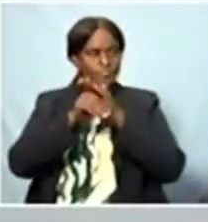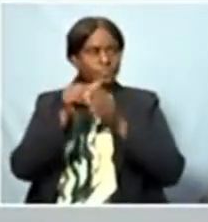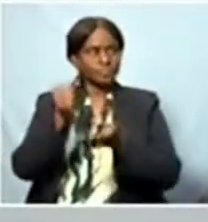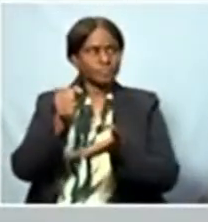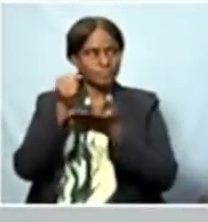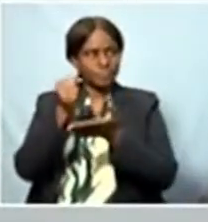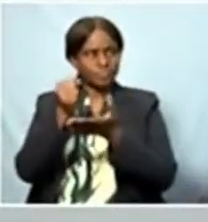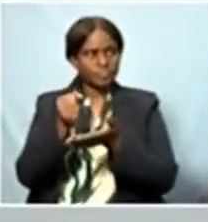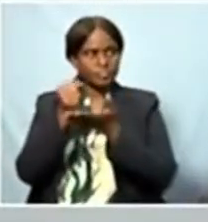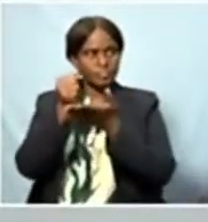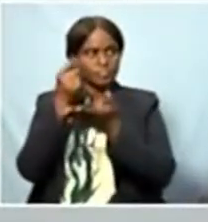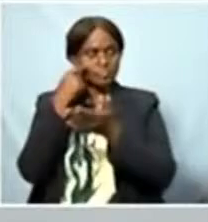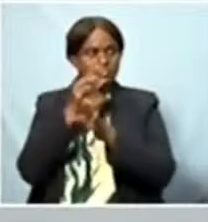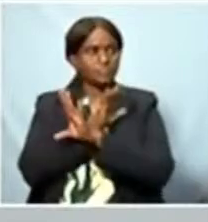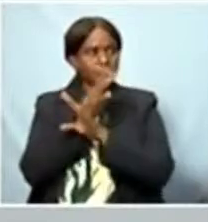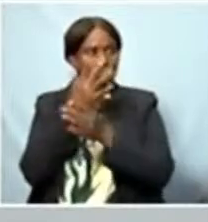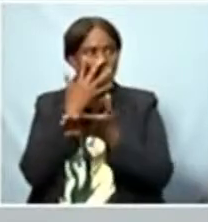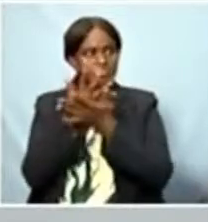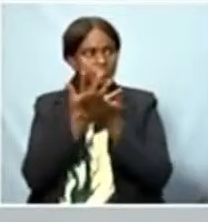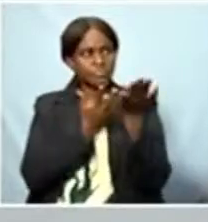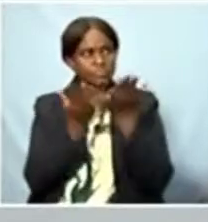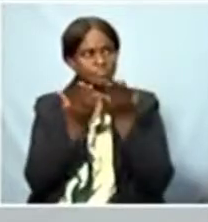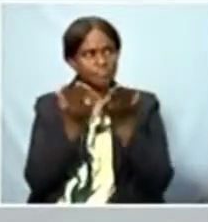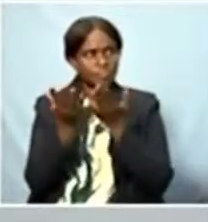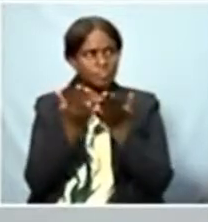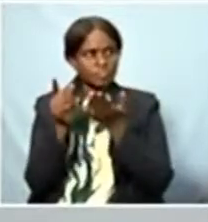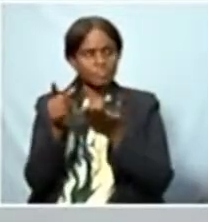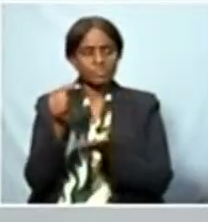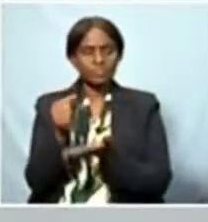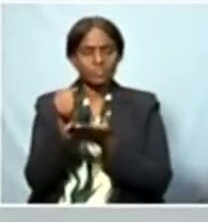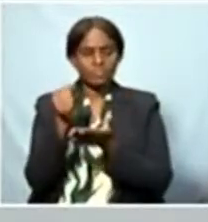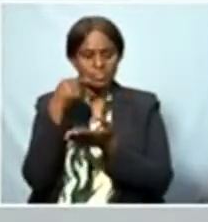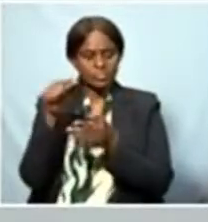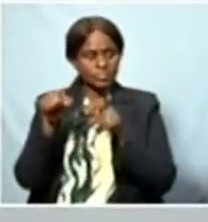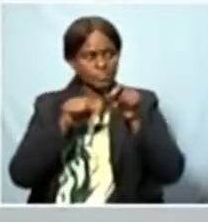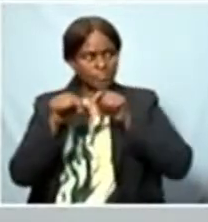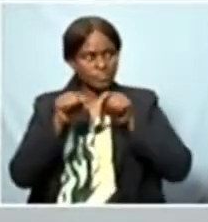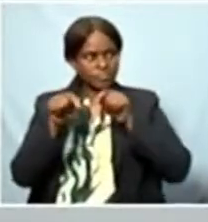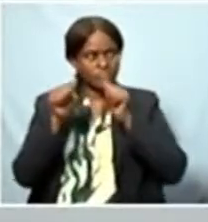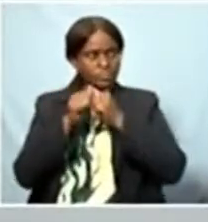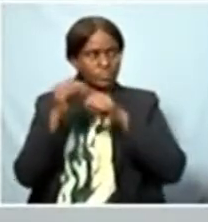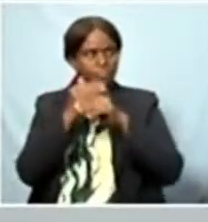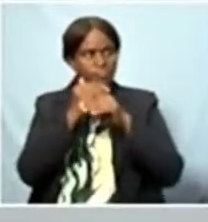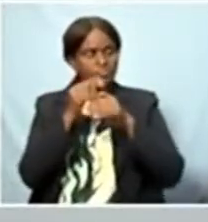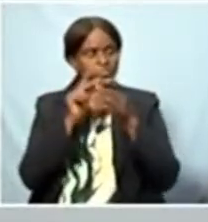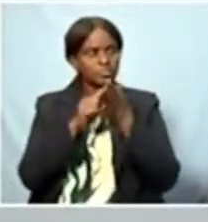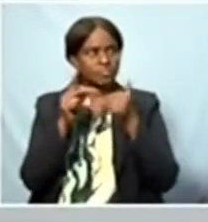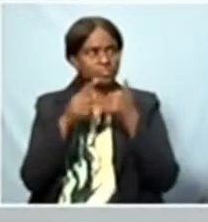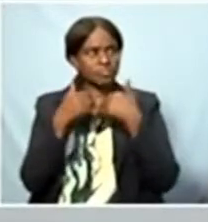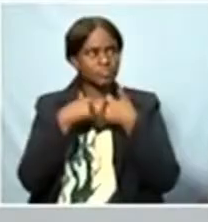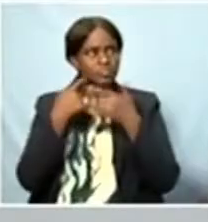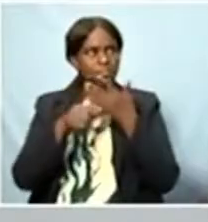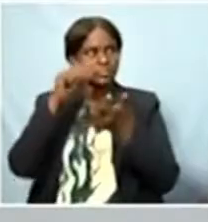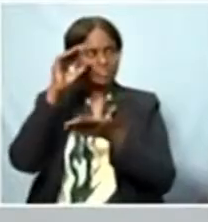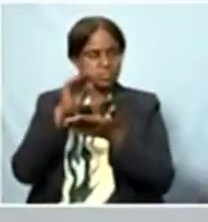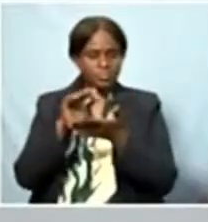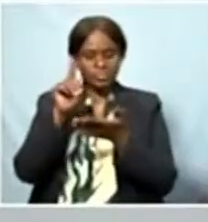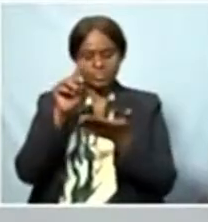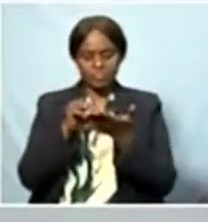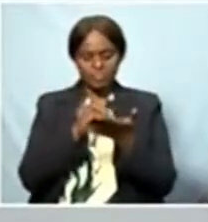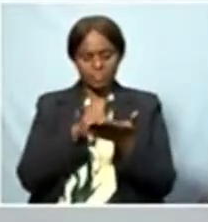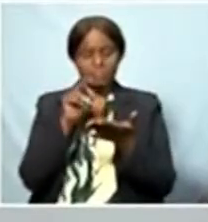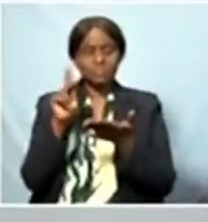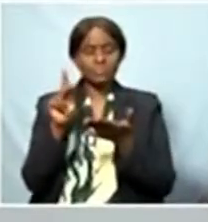budget allocation for the Zambia Correctional Service Commission, the budget line for governance and standards program has been reduced by almost 1 million